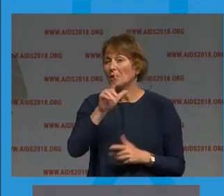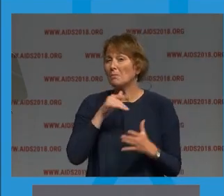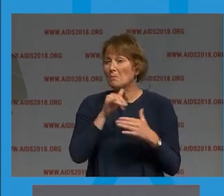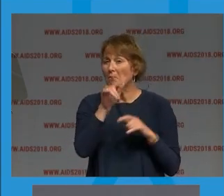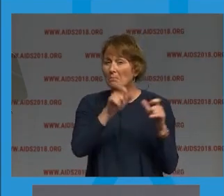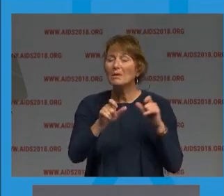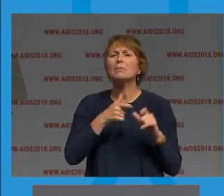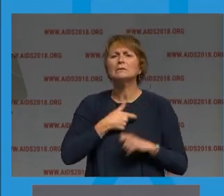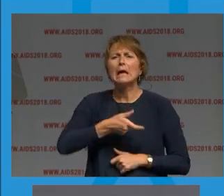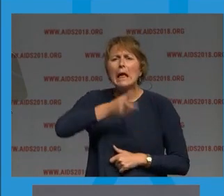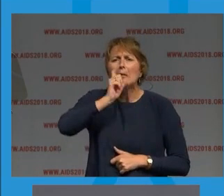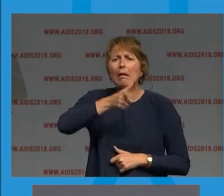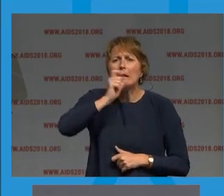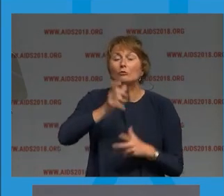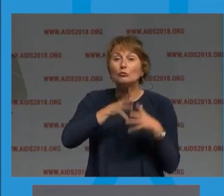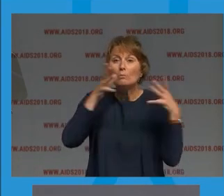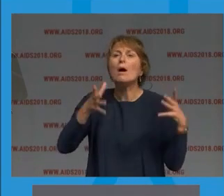year.